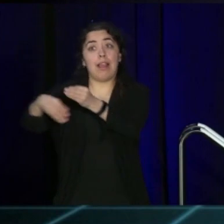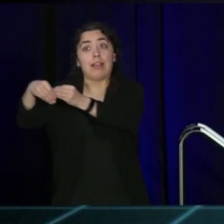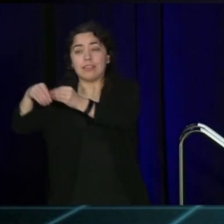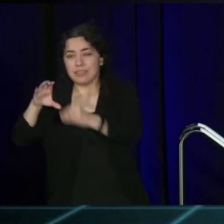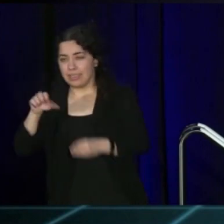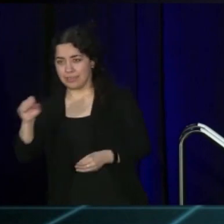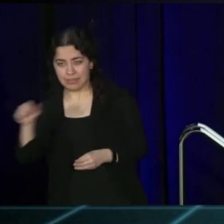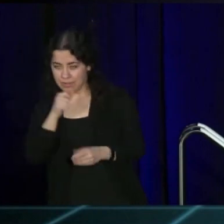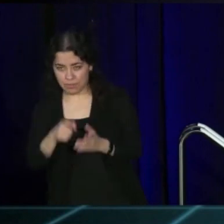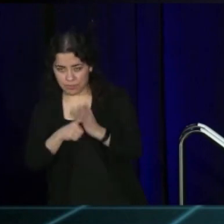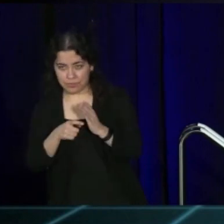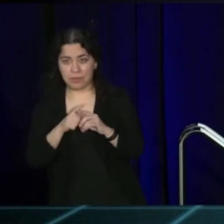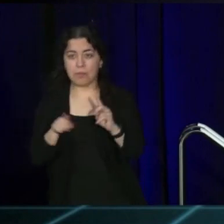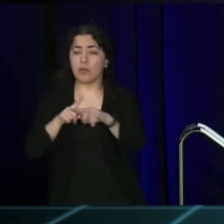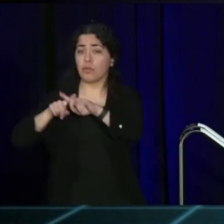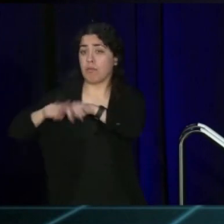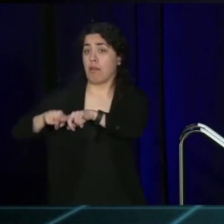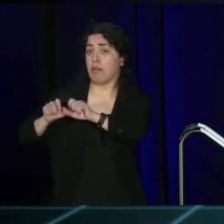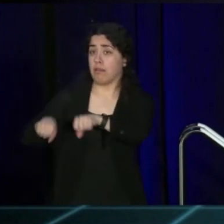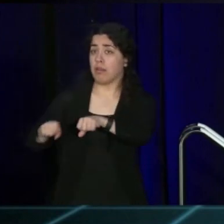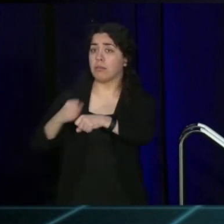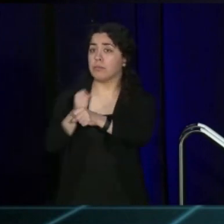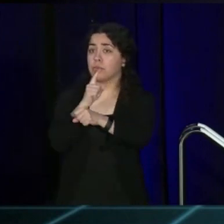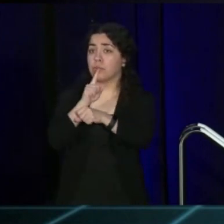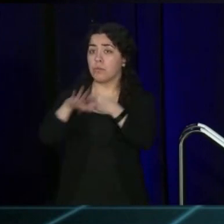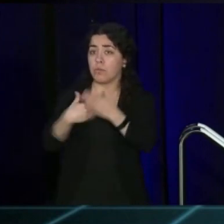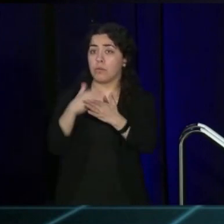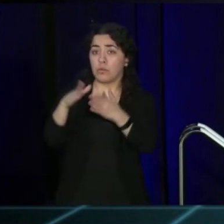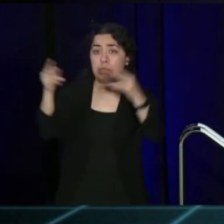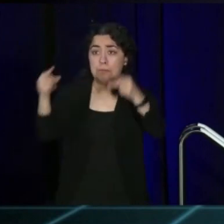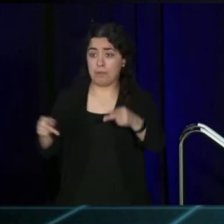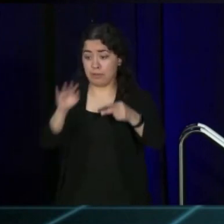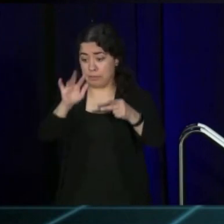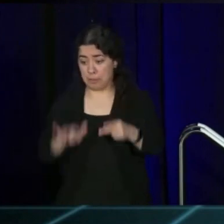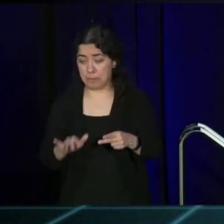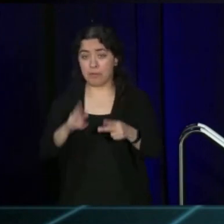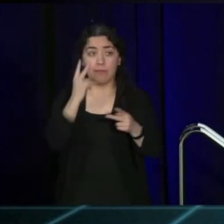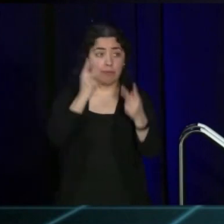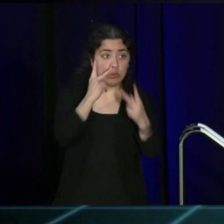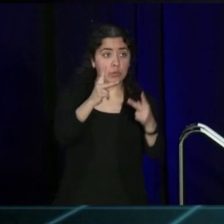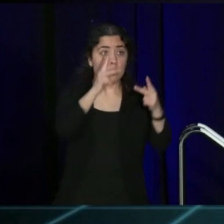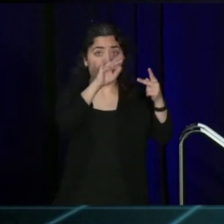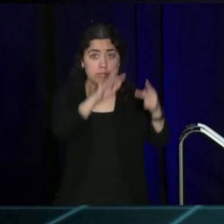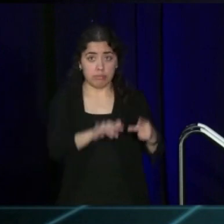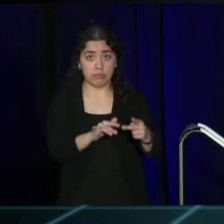it is really reliable. And make sure that all of your semantic cues and visual cues are always in sync.